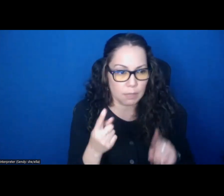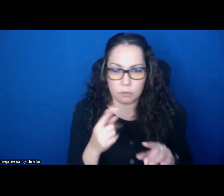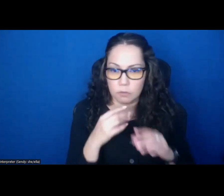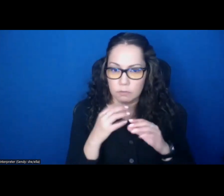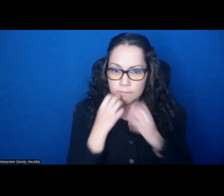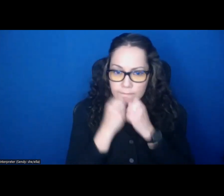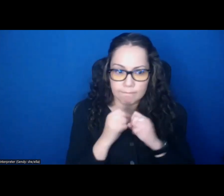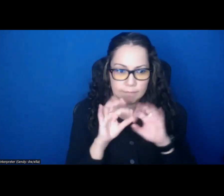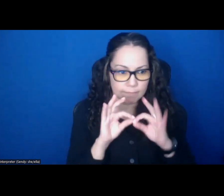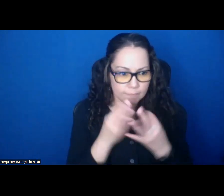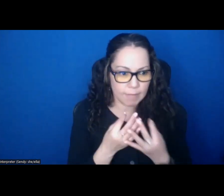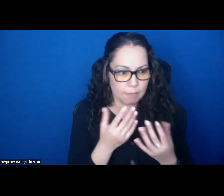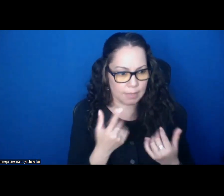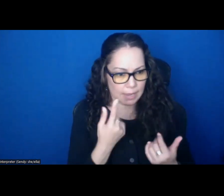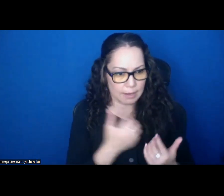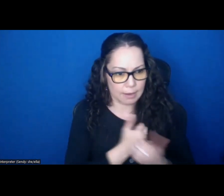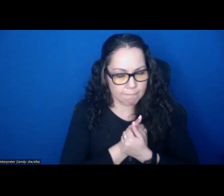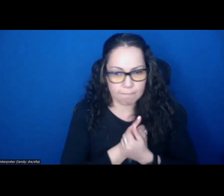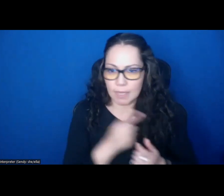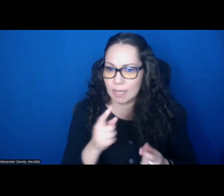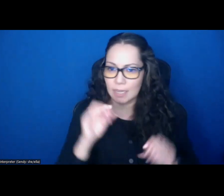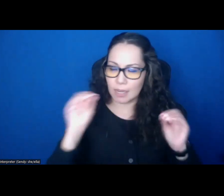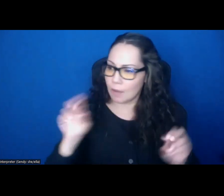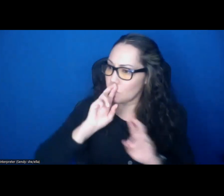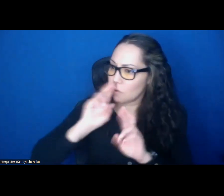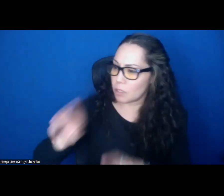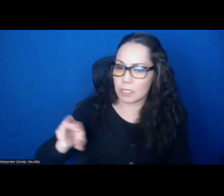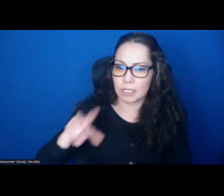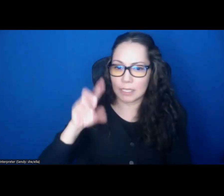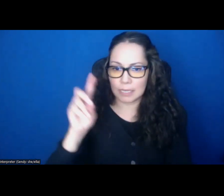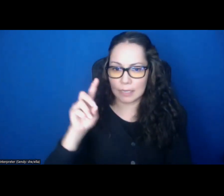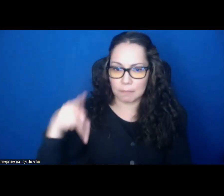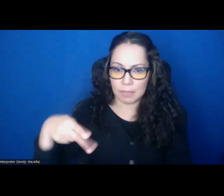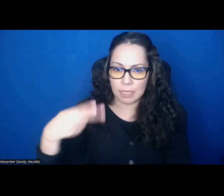And it would have never been reported to DPH, has been.